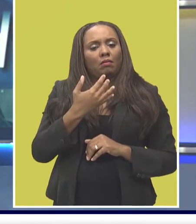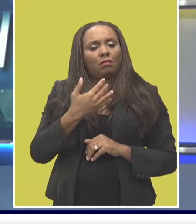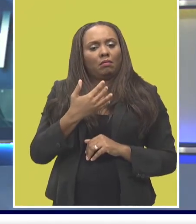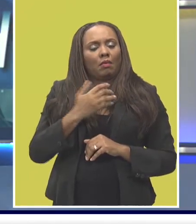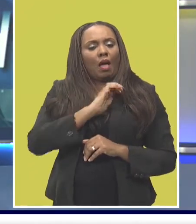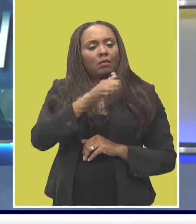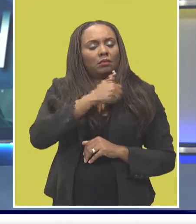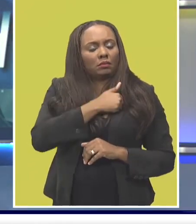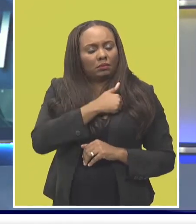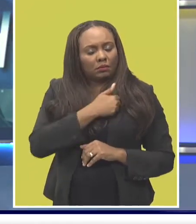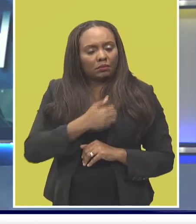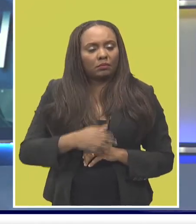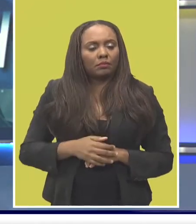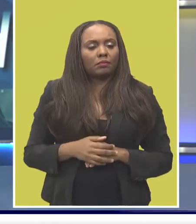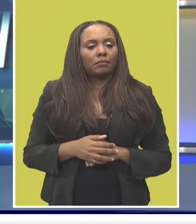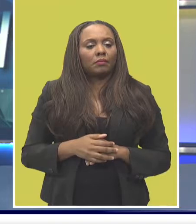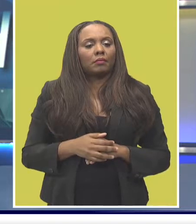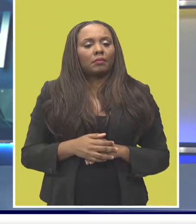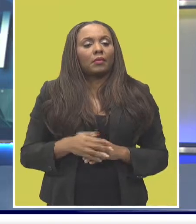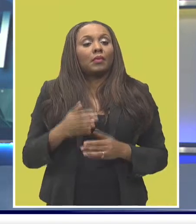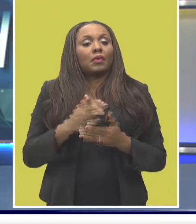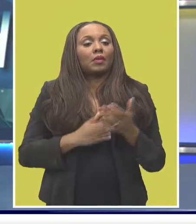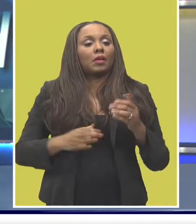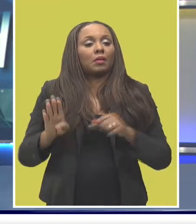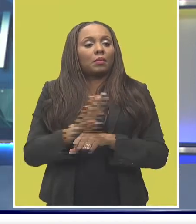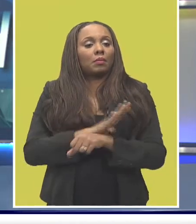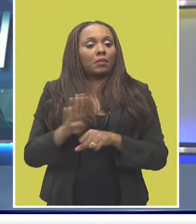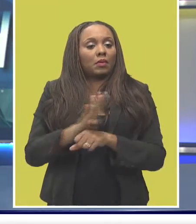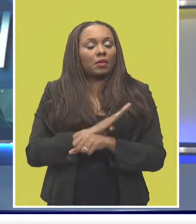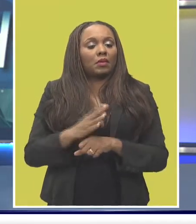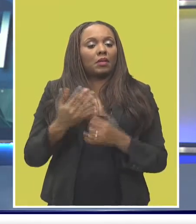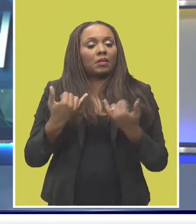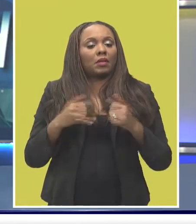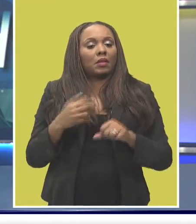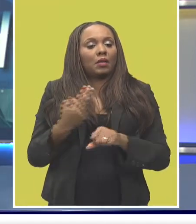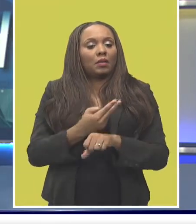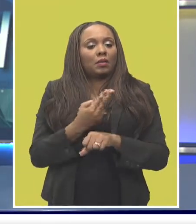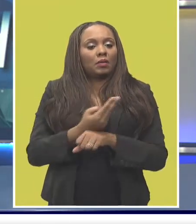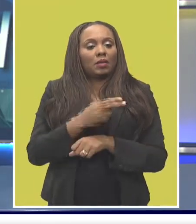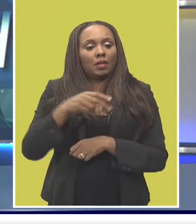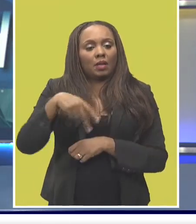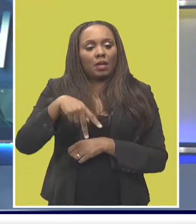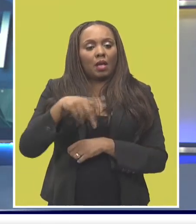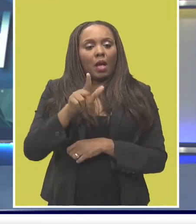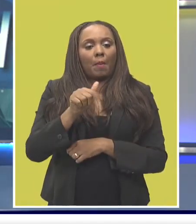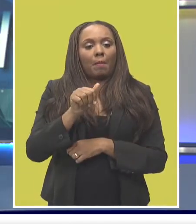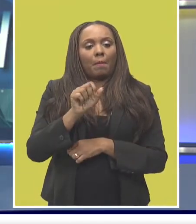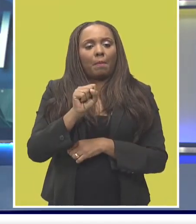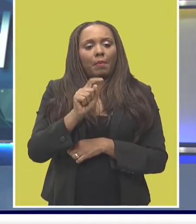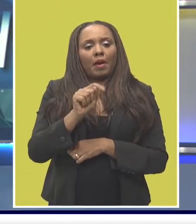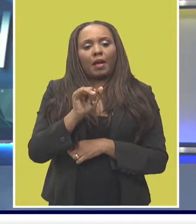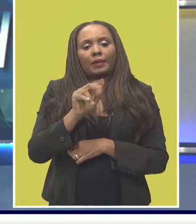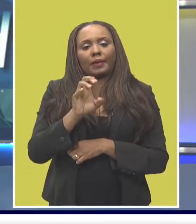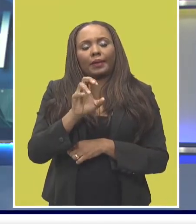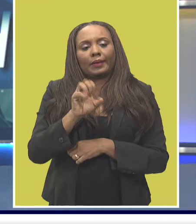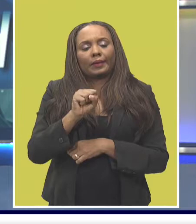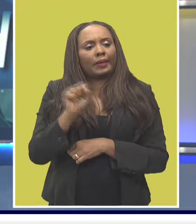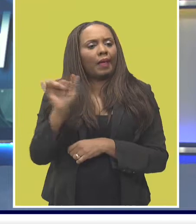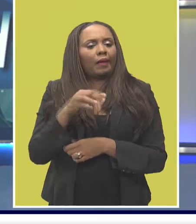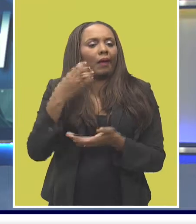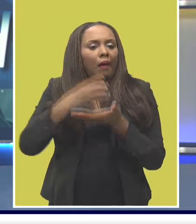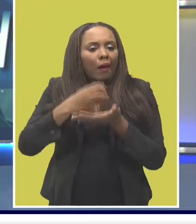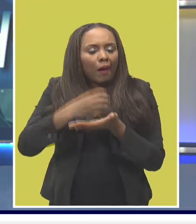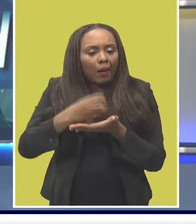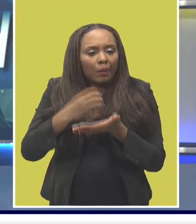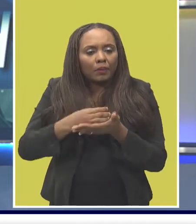Well, businesses which have continued to use and sell petrol-based single-use plastics such as cups and cutlery following the